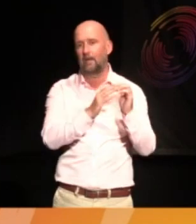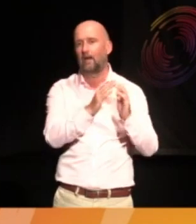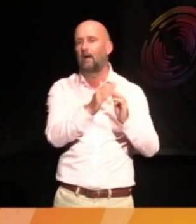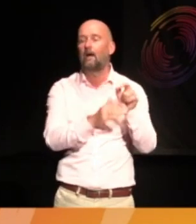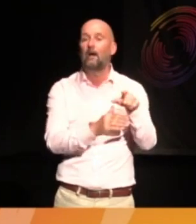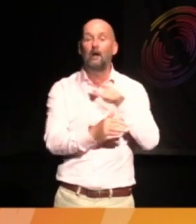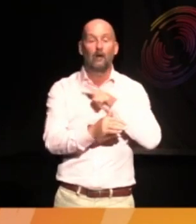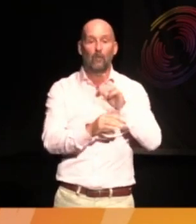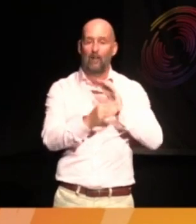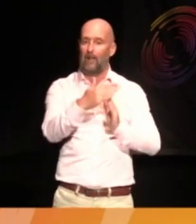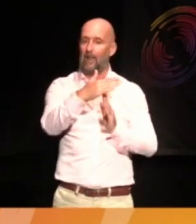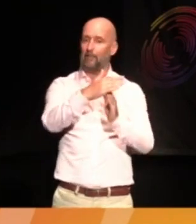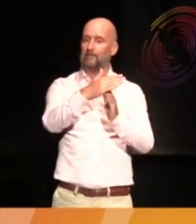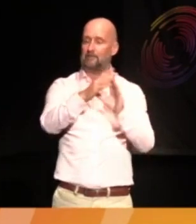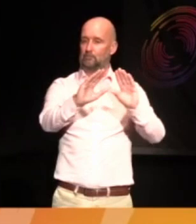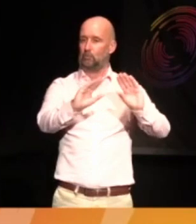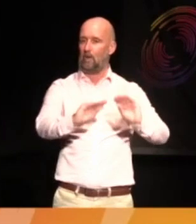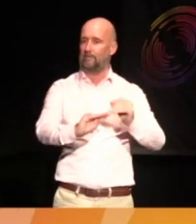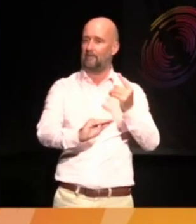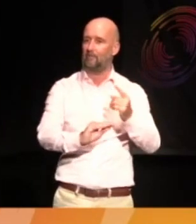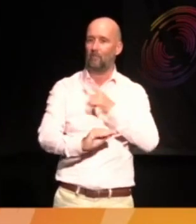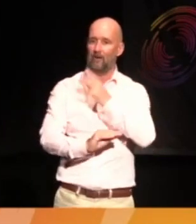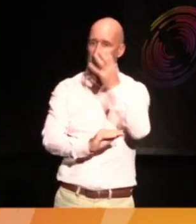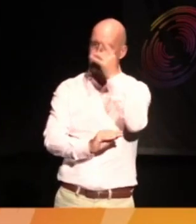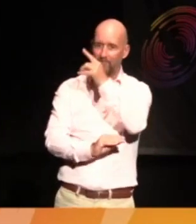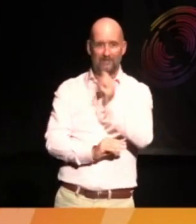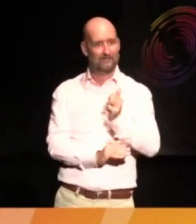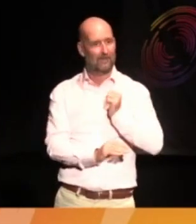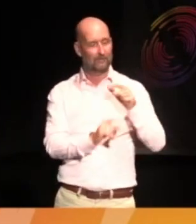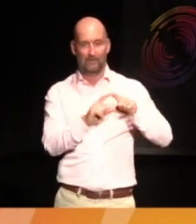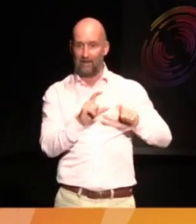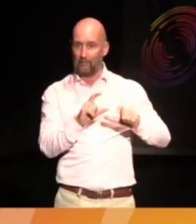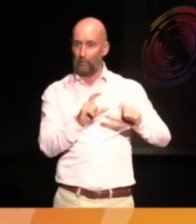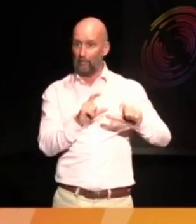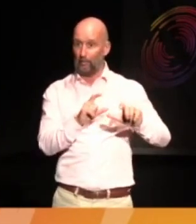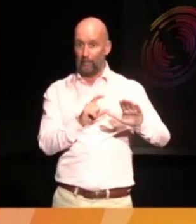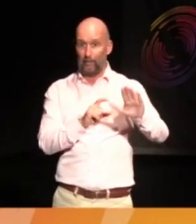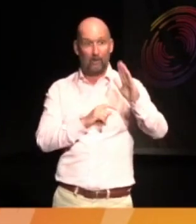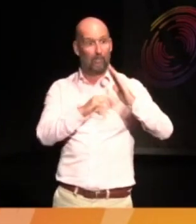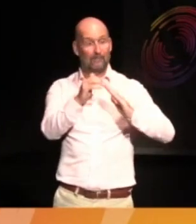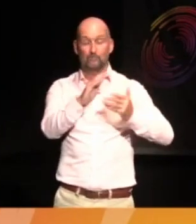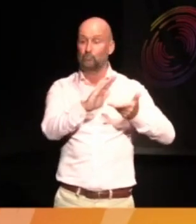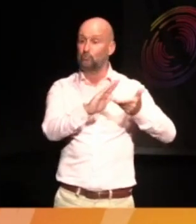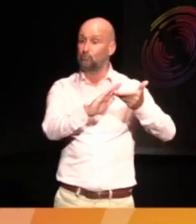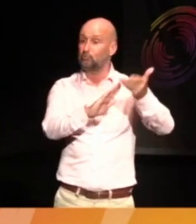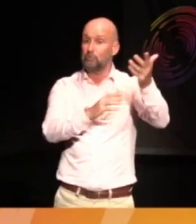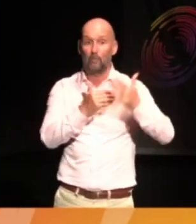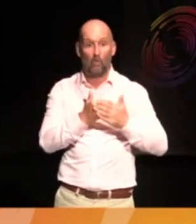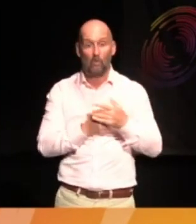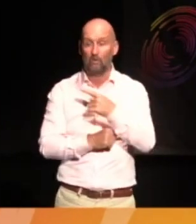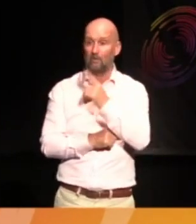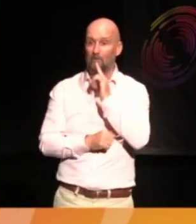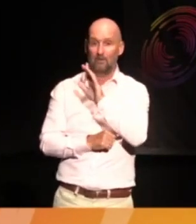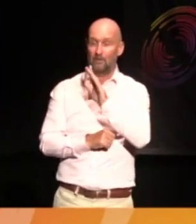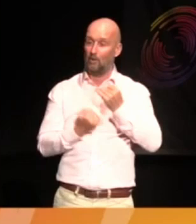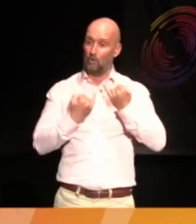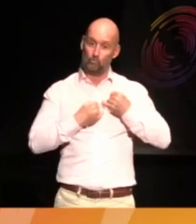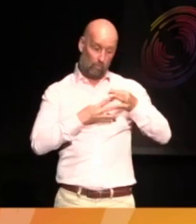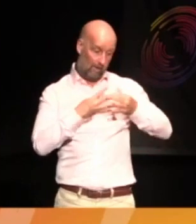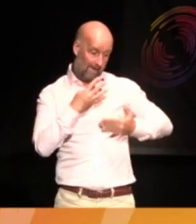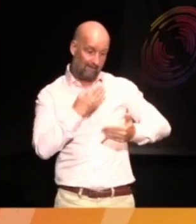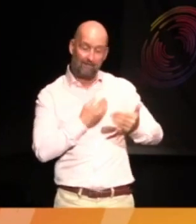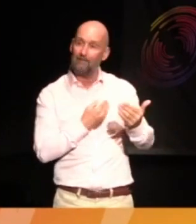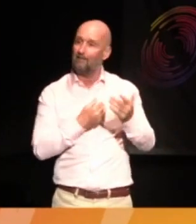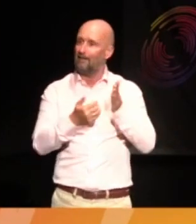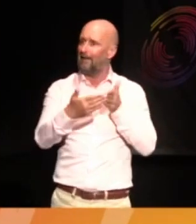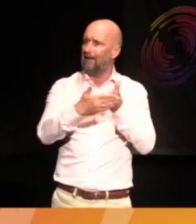to reach your limit, because sometimes the government just expects you to keep going and building up forever, whereas actually if you've got a chronic illness, there's a